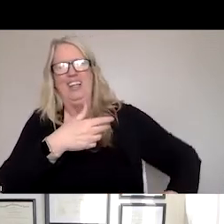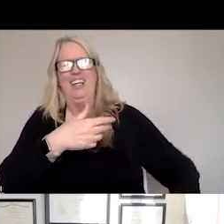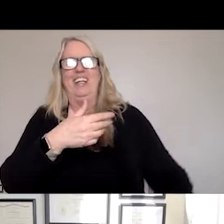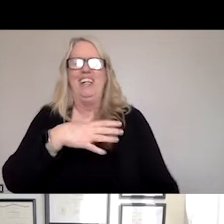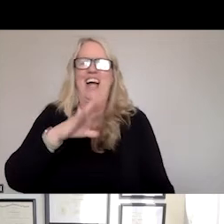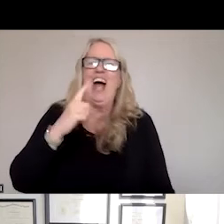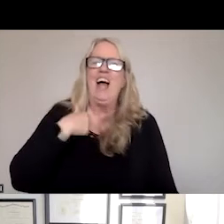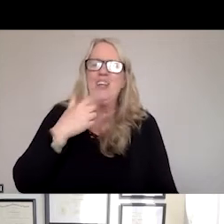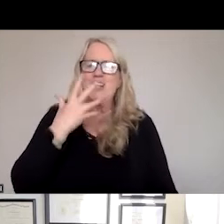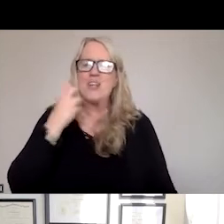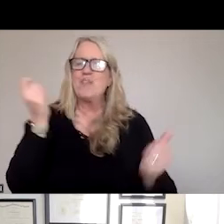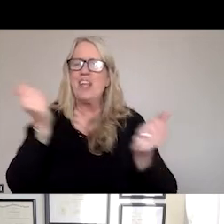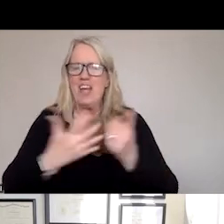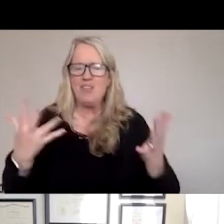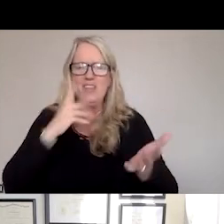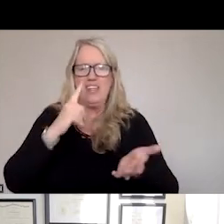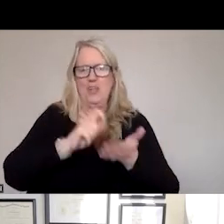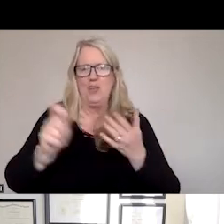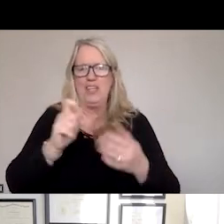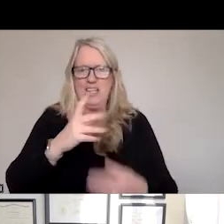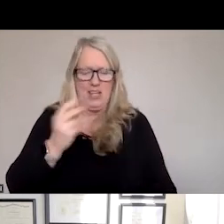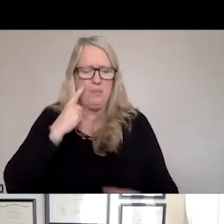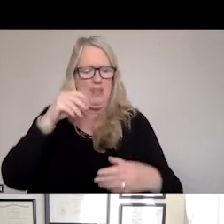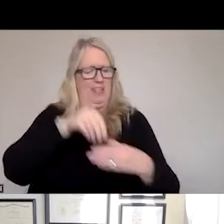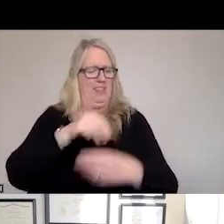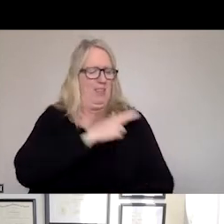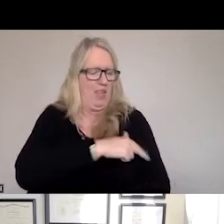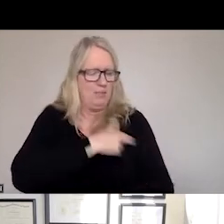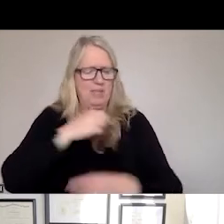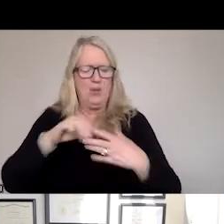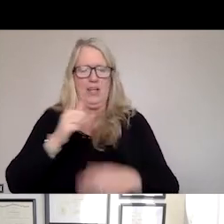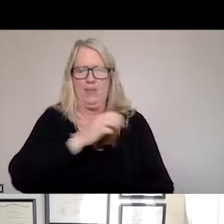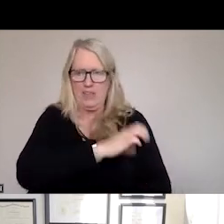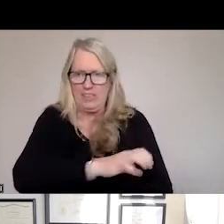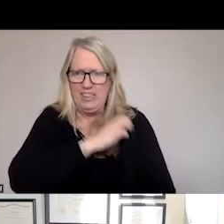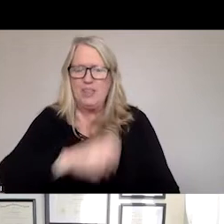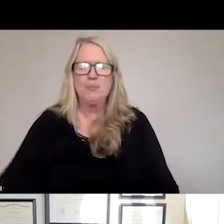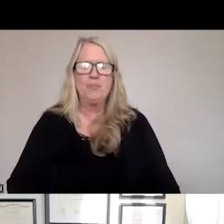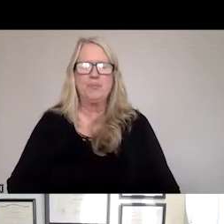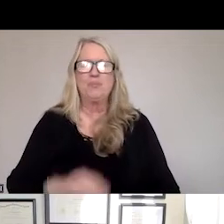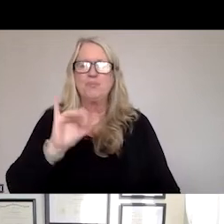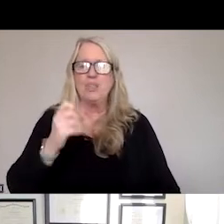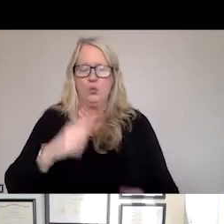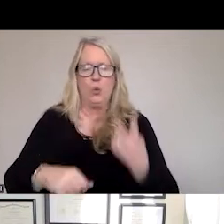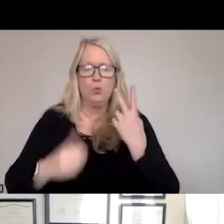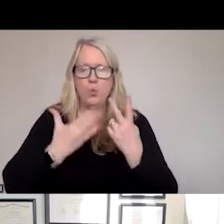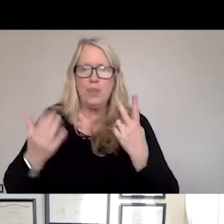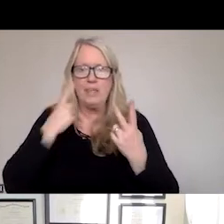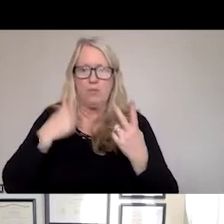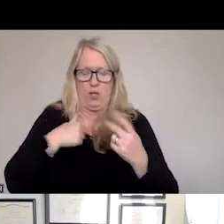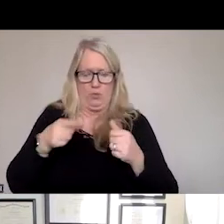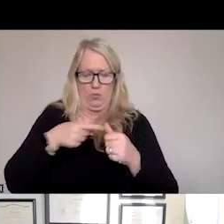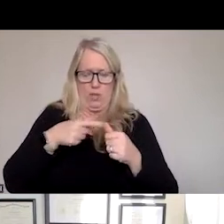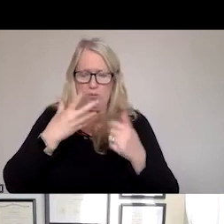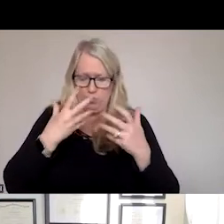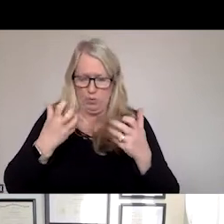The getting rid of the barrier between in the hospital or the clinic and the community. And so this does 2 things for us. One, we actually all live